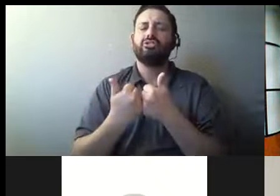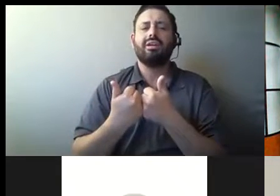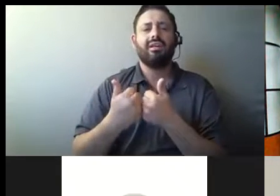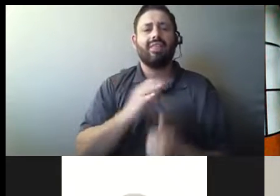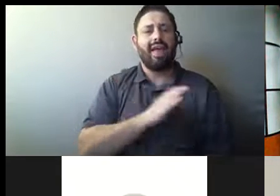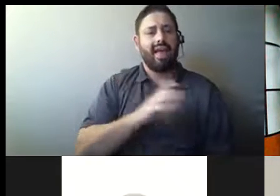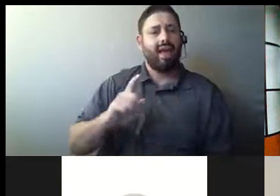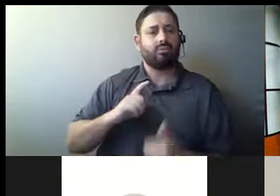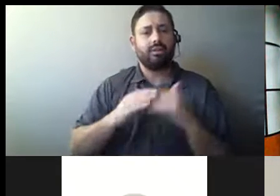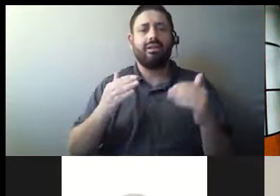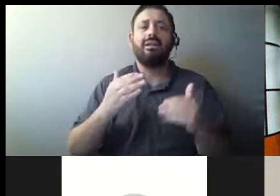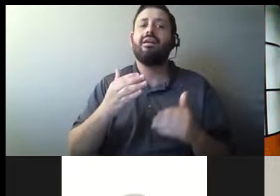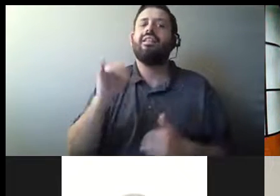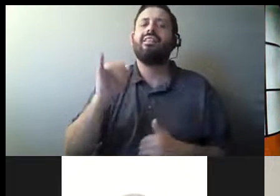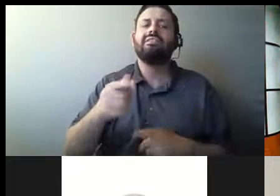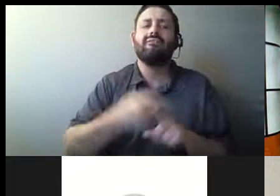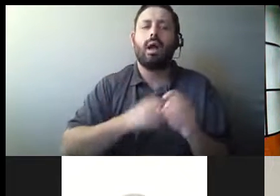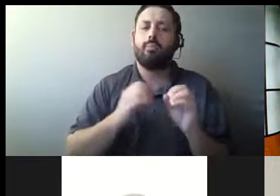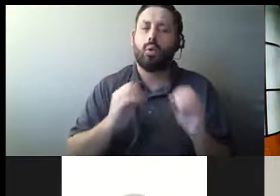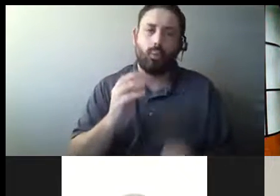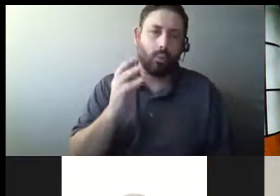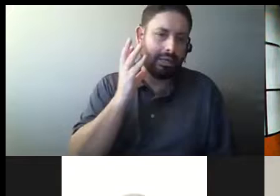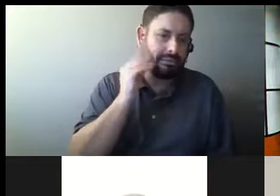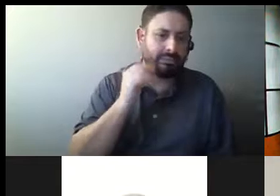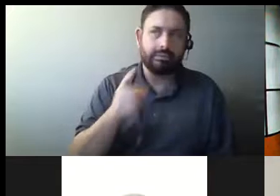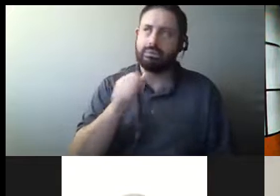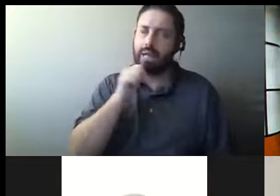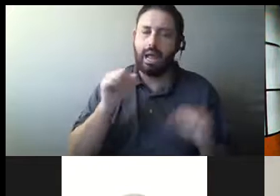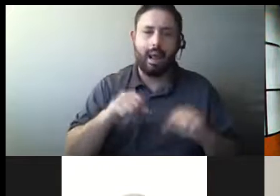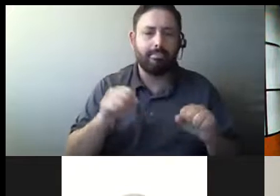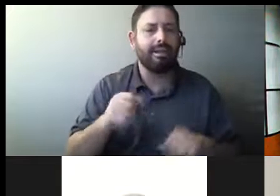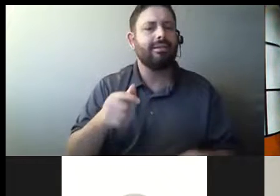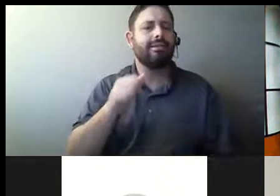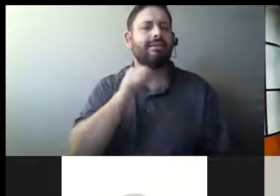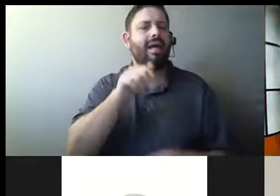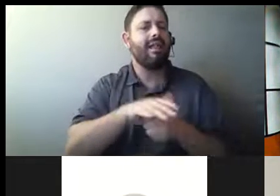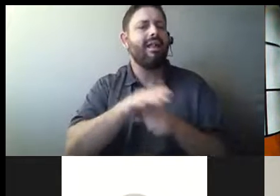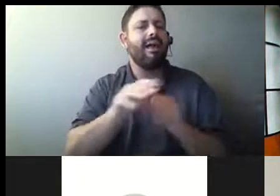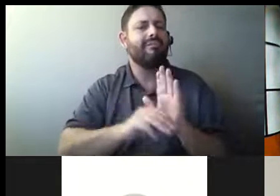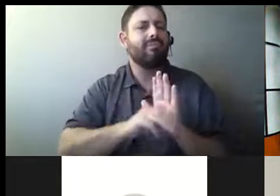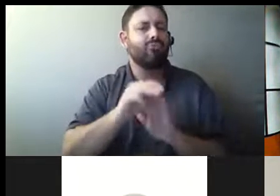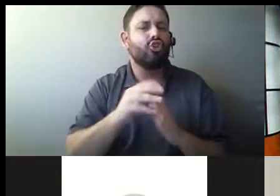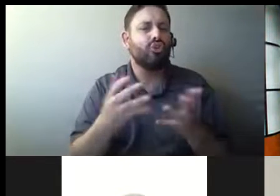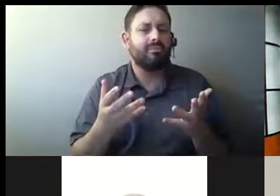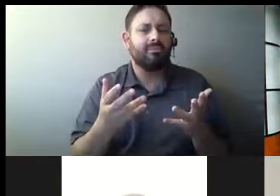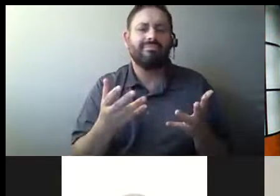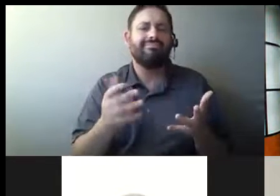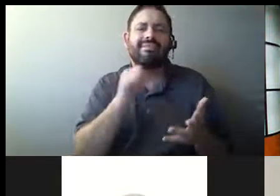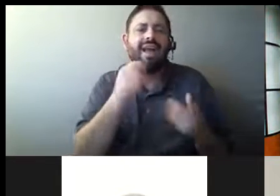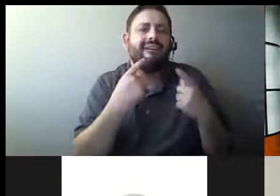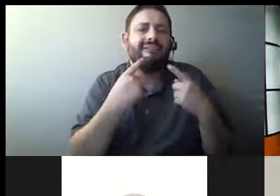come from inexperience, inability, immaturity, and just basically